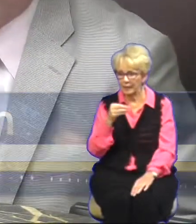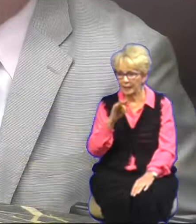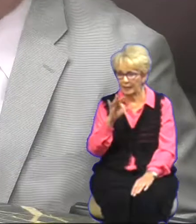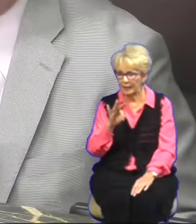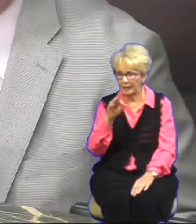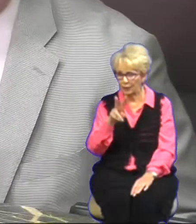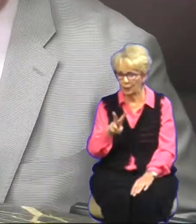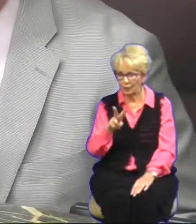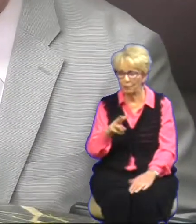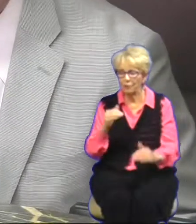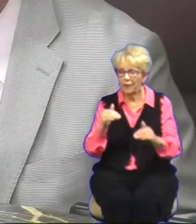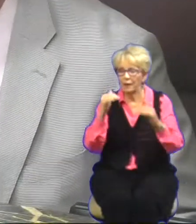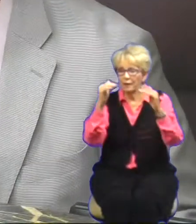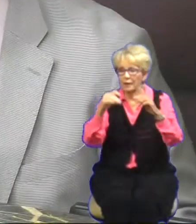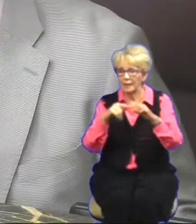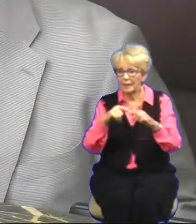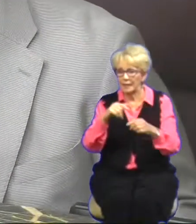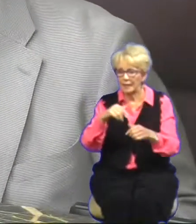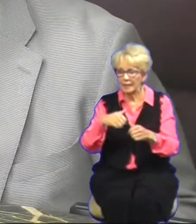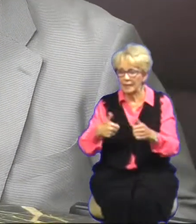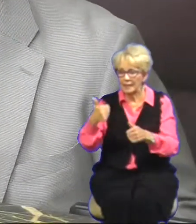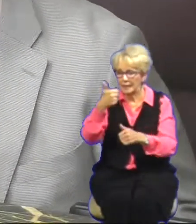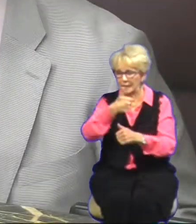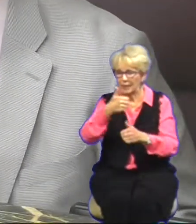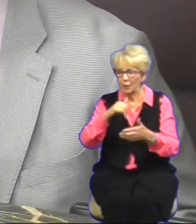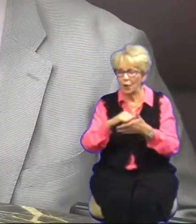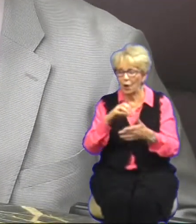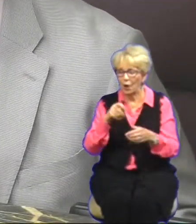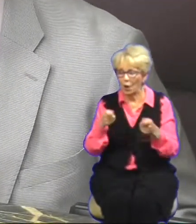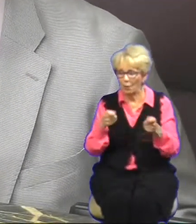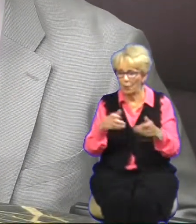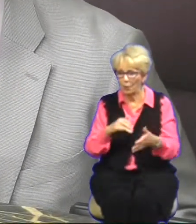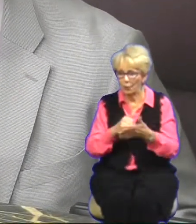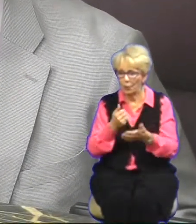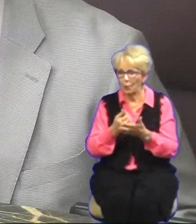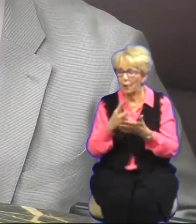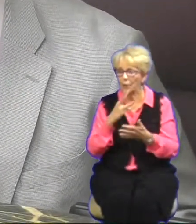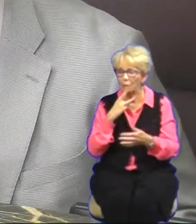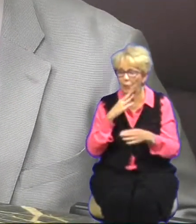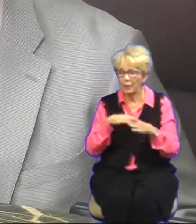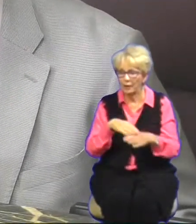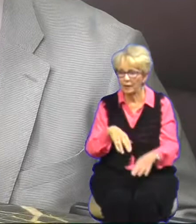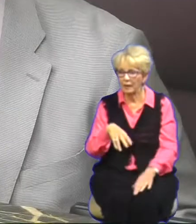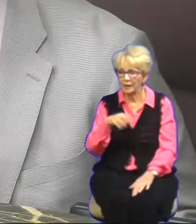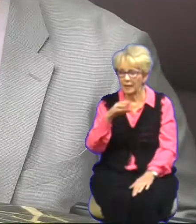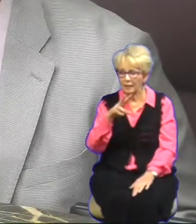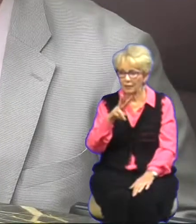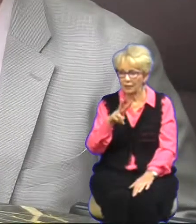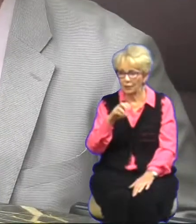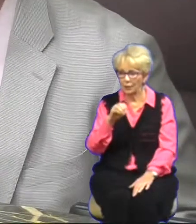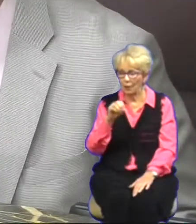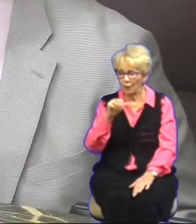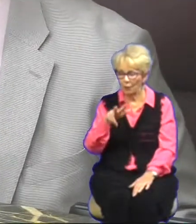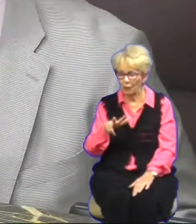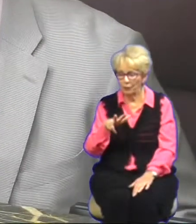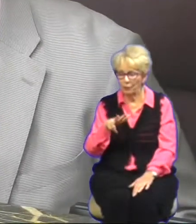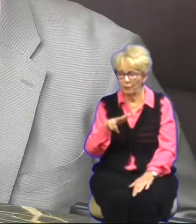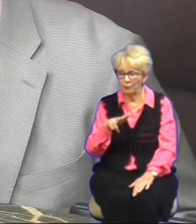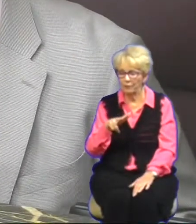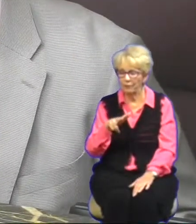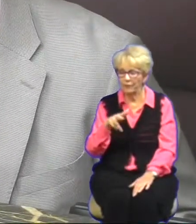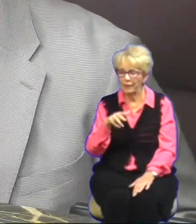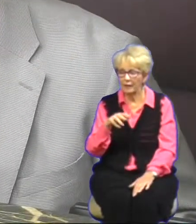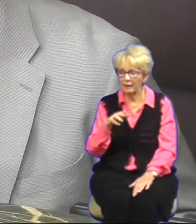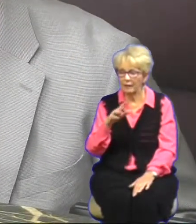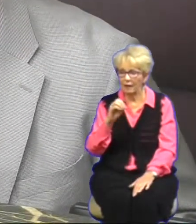1992, promoted to senior wastewater treatment plant operator in the wastewater department on November 2, 2013. And whereas